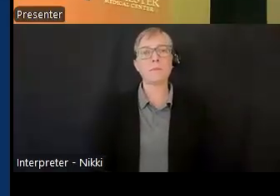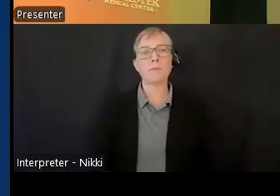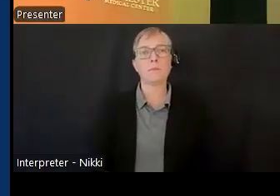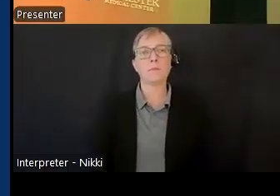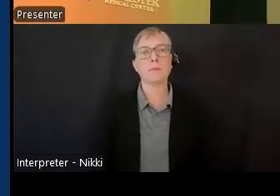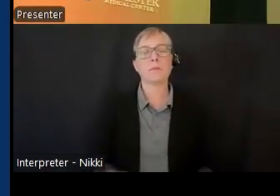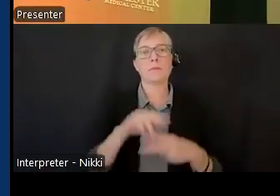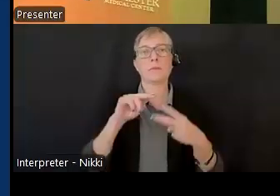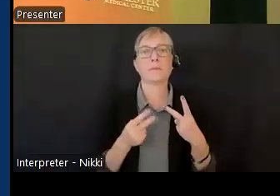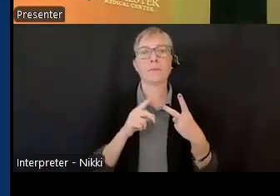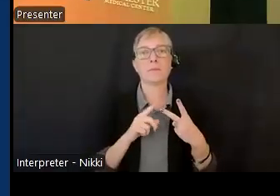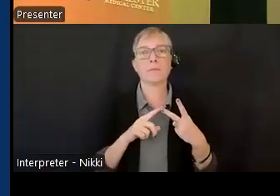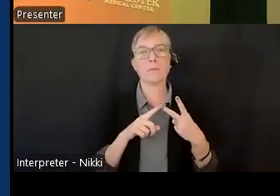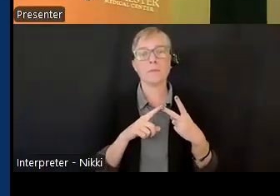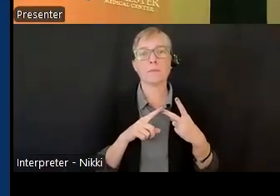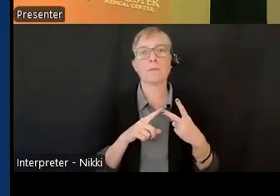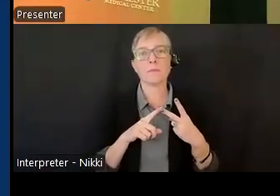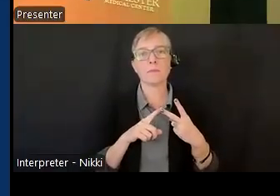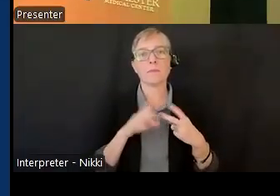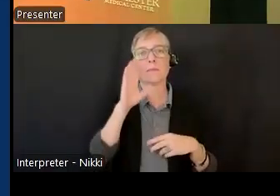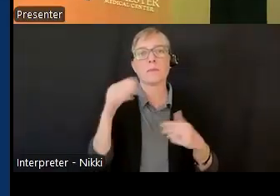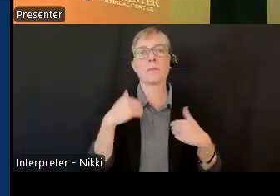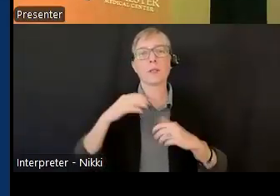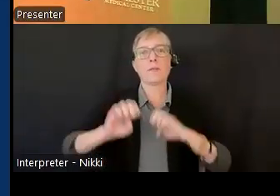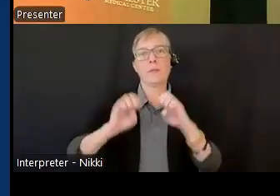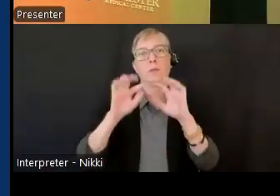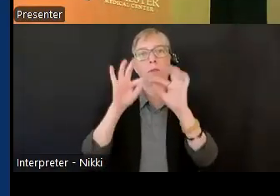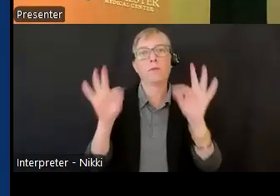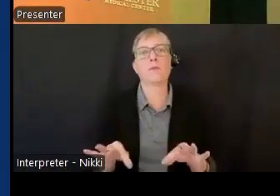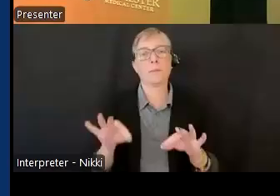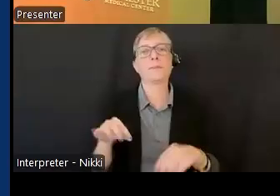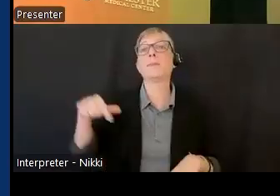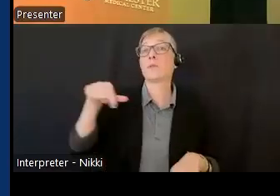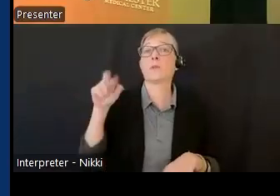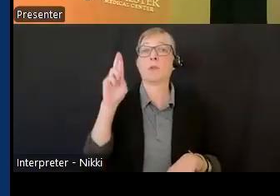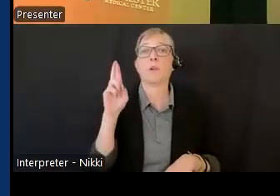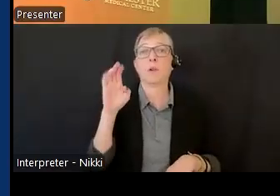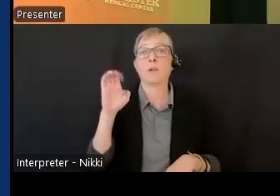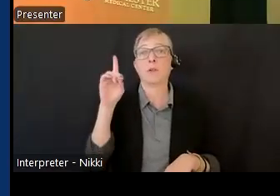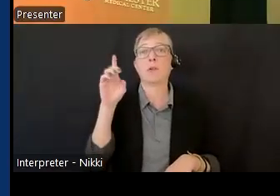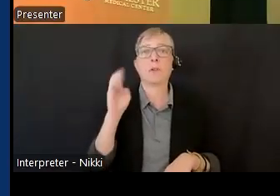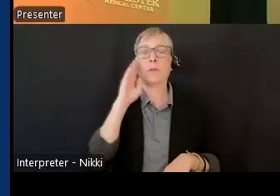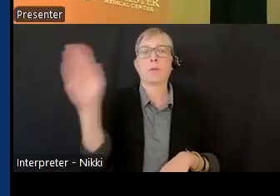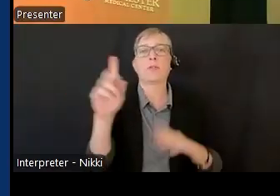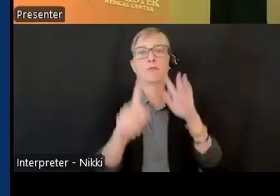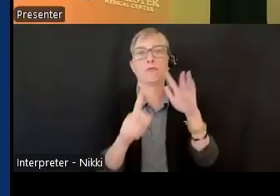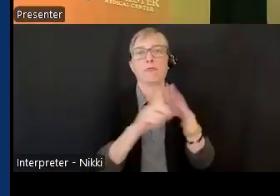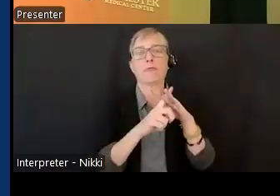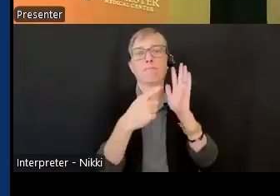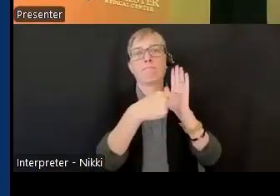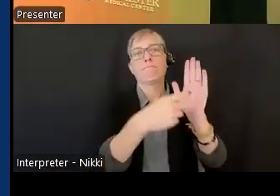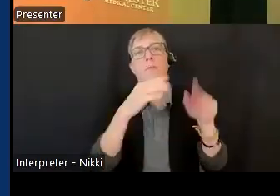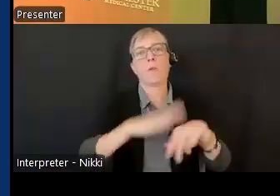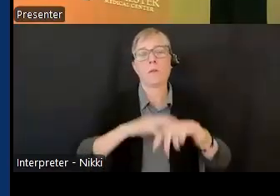Second, there will be an evaluation form for which a QR code is going to be available here on the screen. For those of you who are